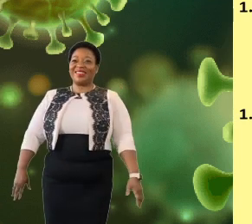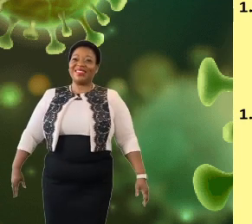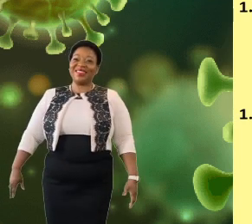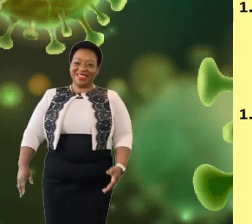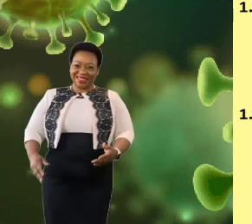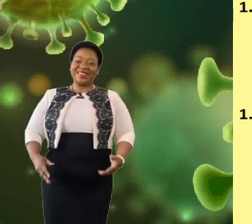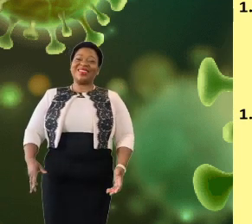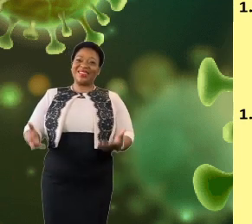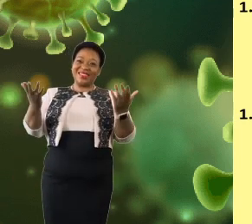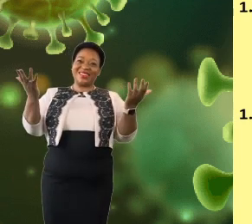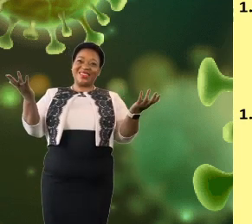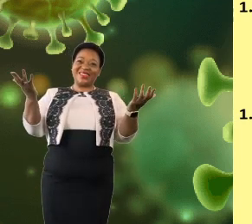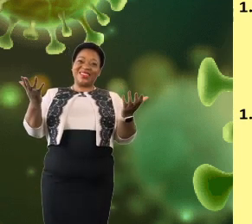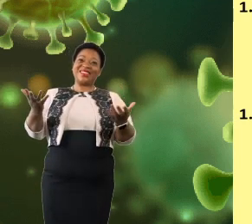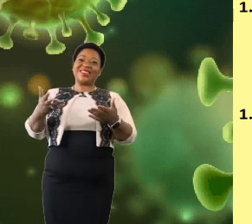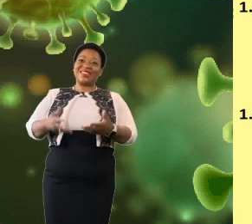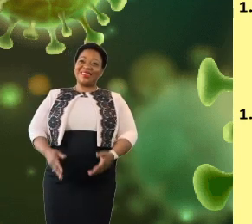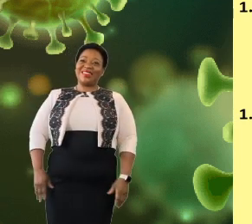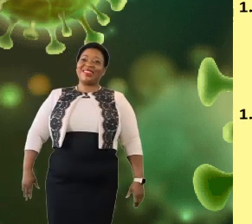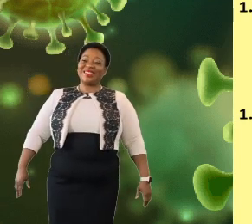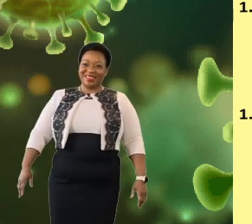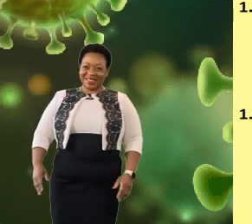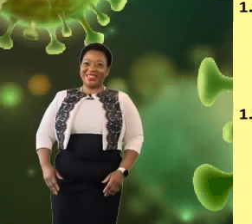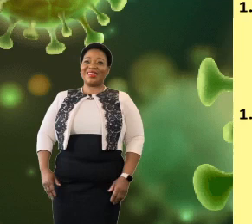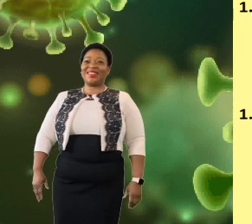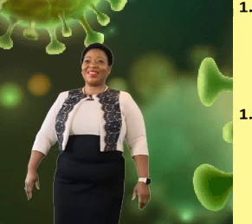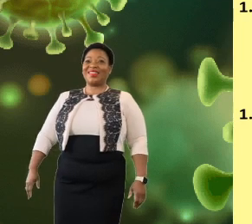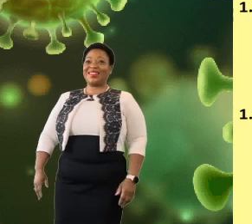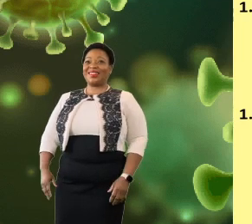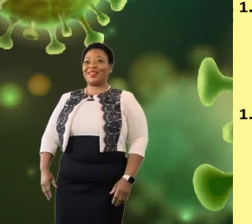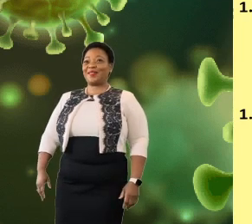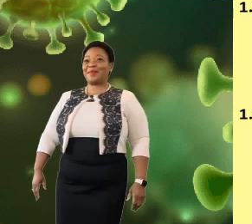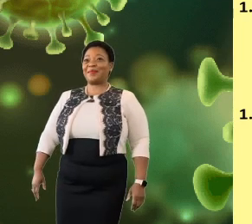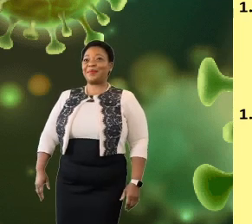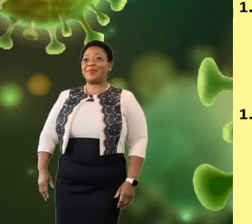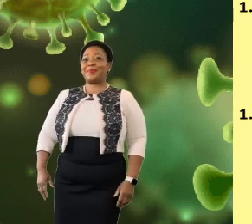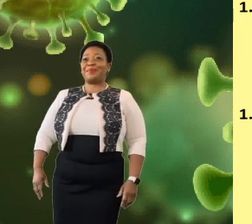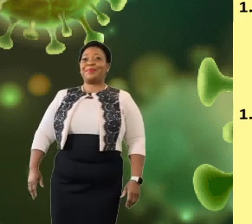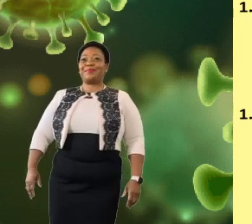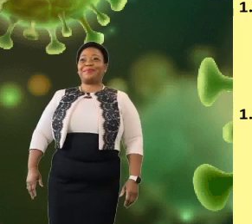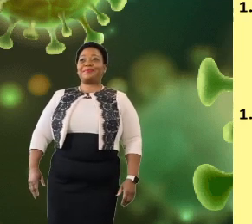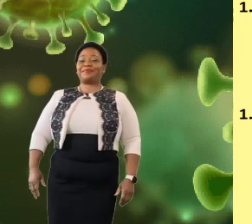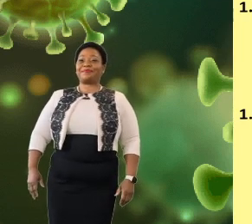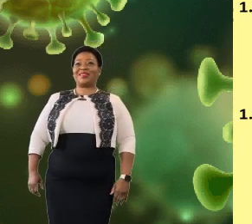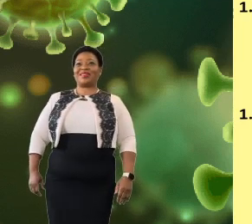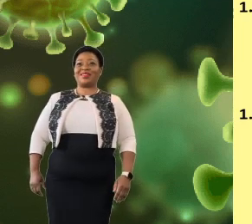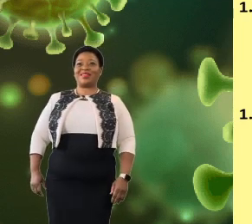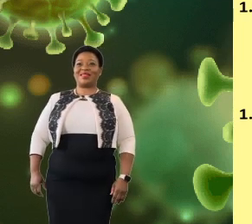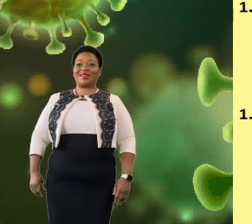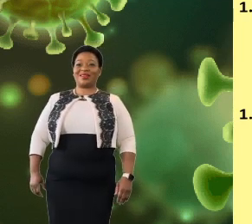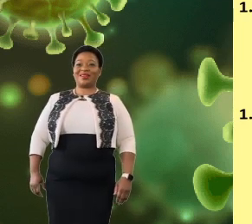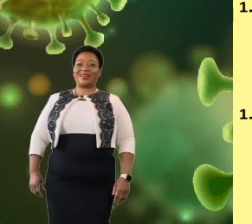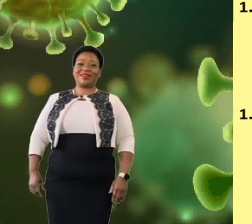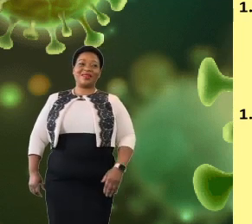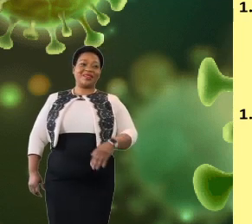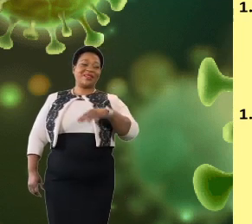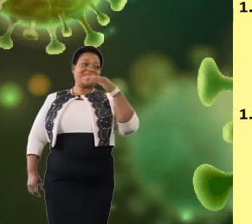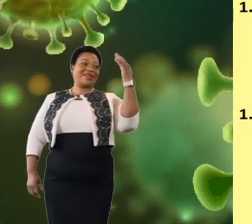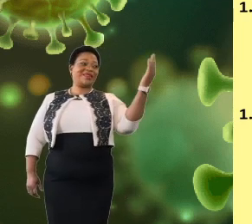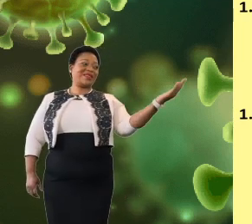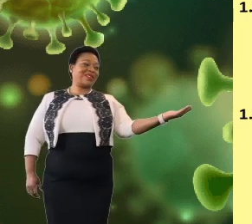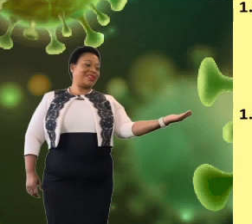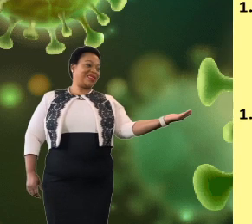strategy to take it forward. So I've also indicated that this work stream is only starting its